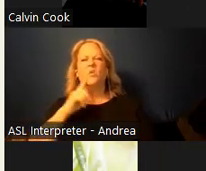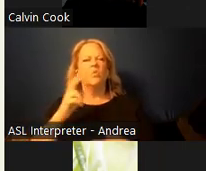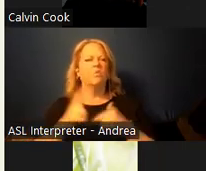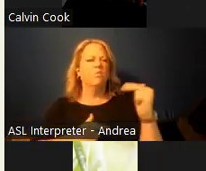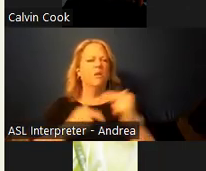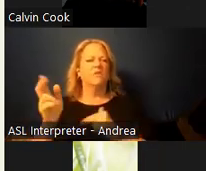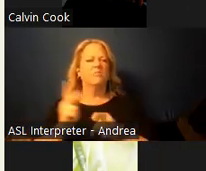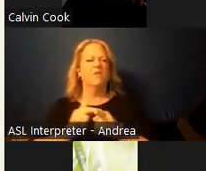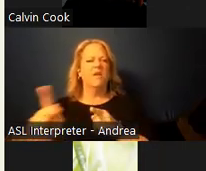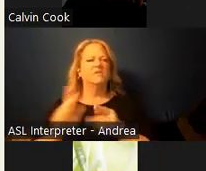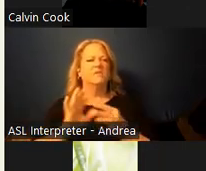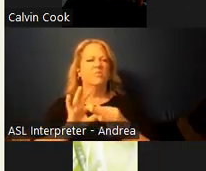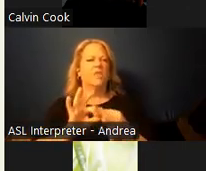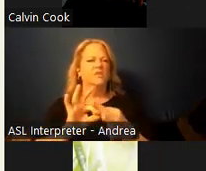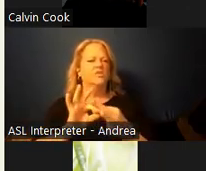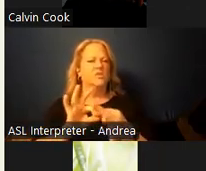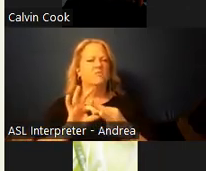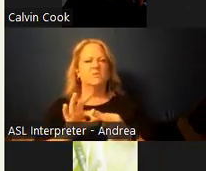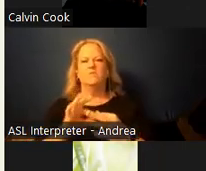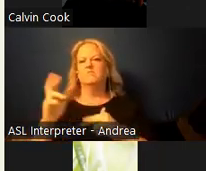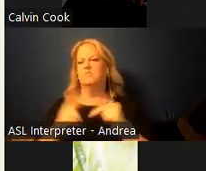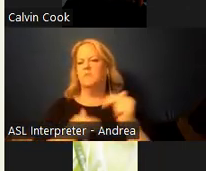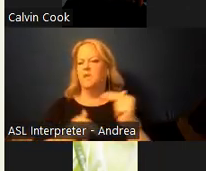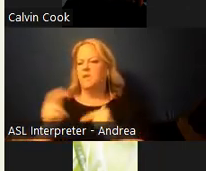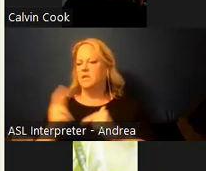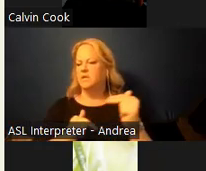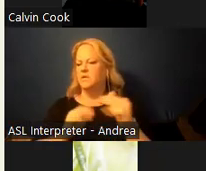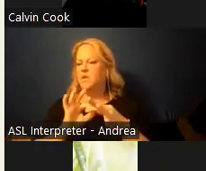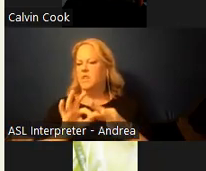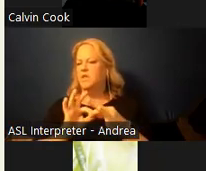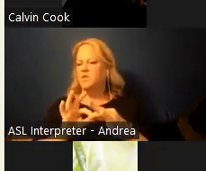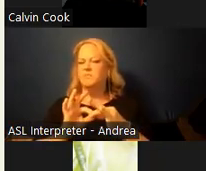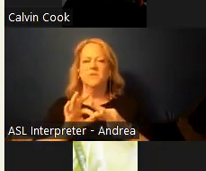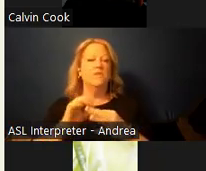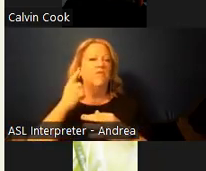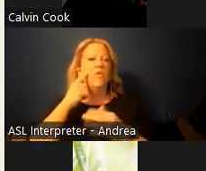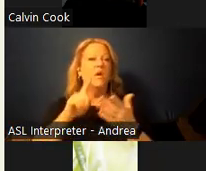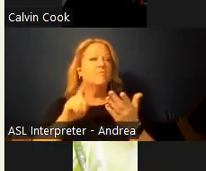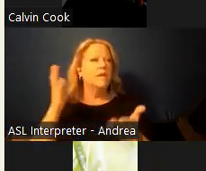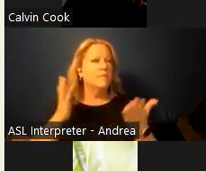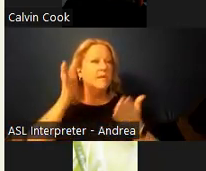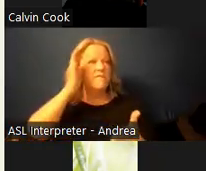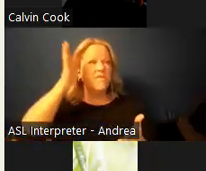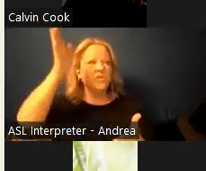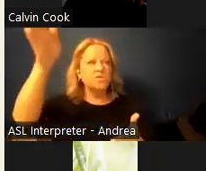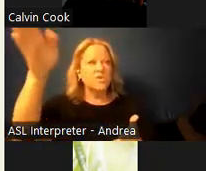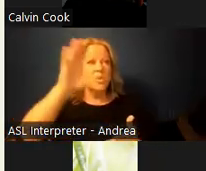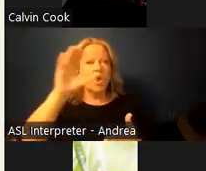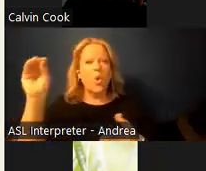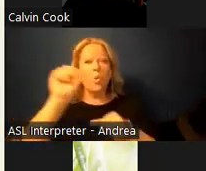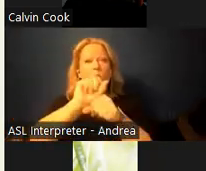relationships. You build relationships with people that might be future coworkers or future bosses,